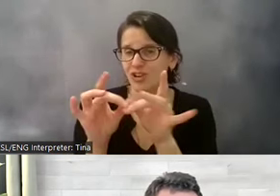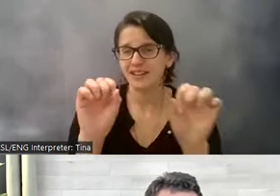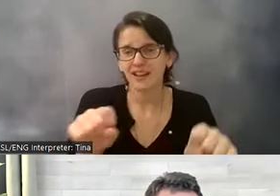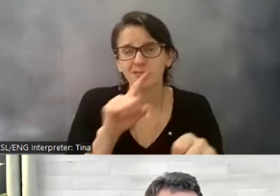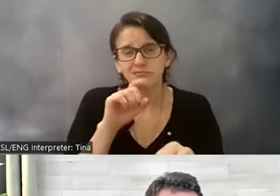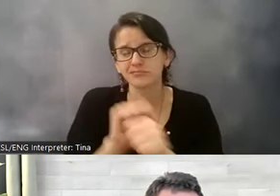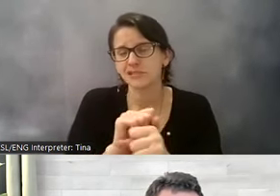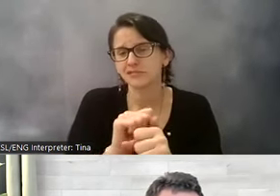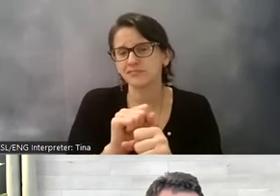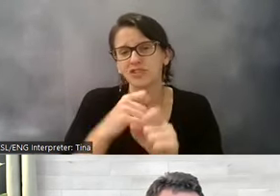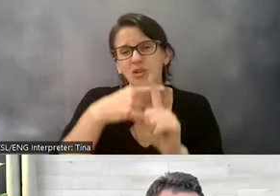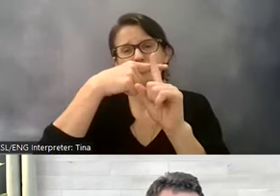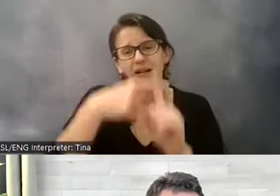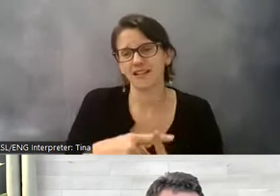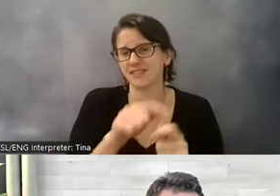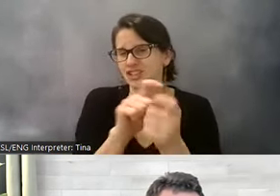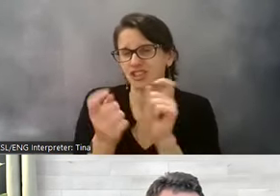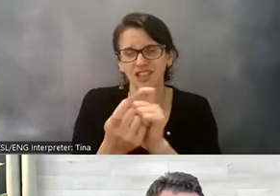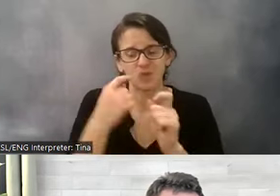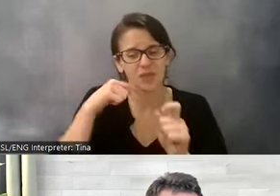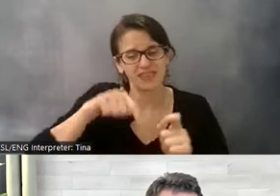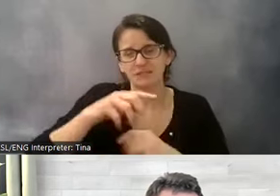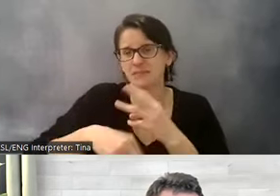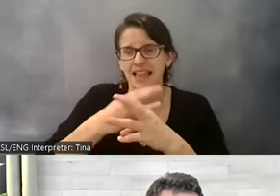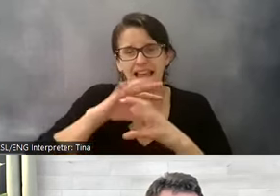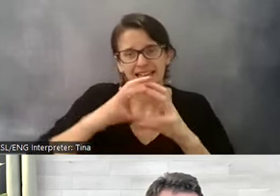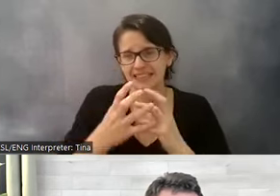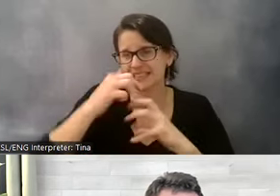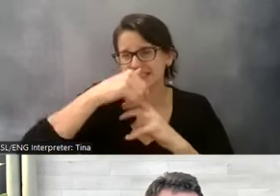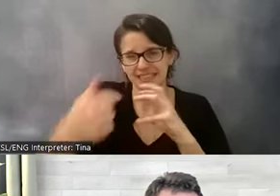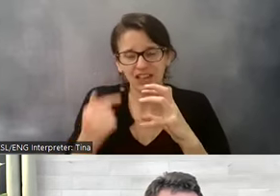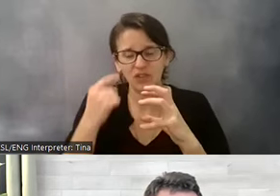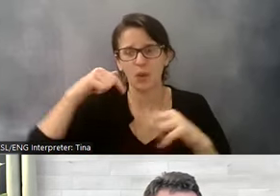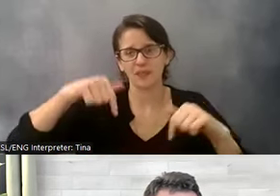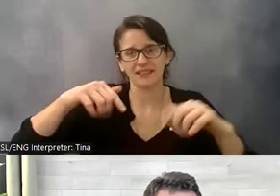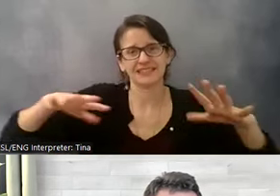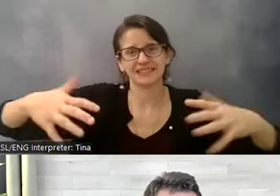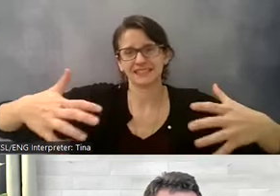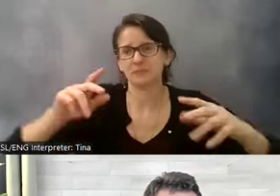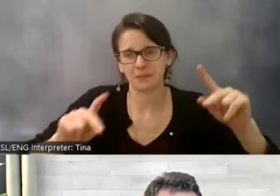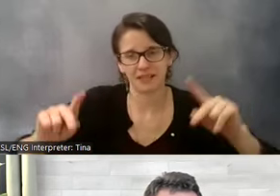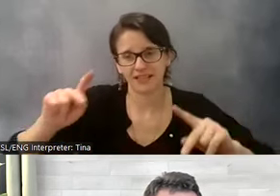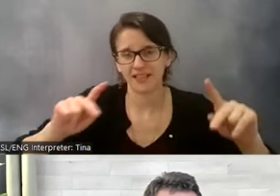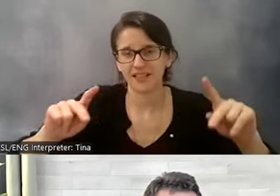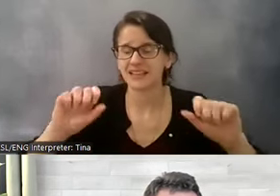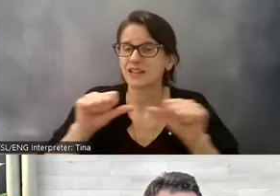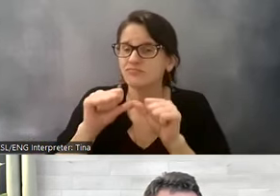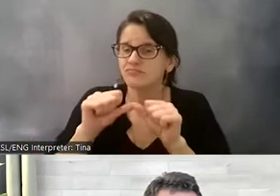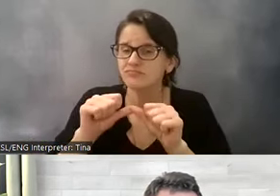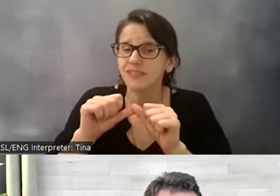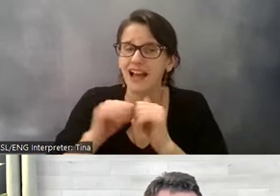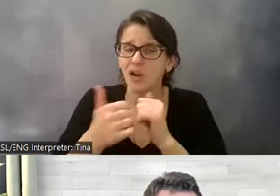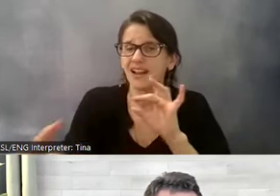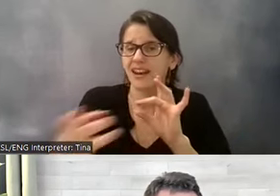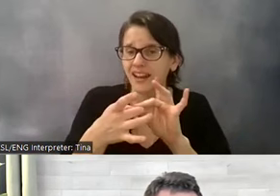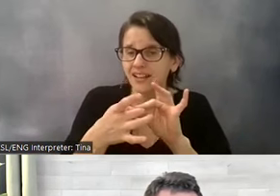our planet and people. You can keep the momentum going and stay connected by subscribing to our newsletter to remain informed about